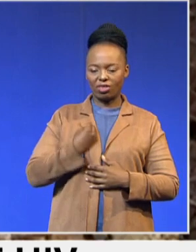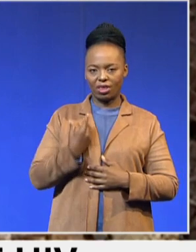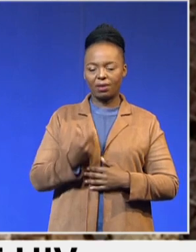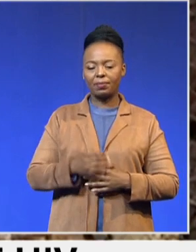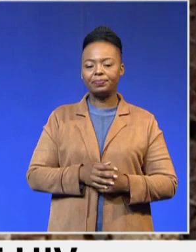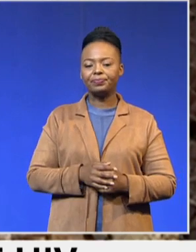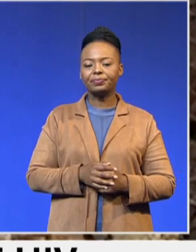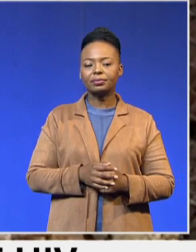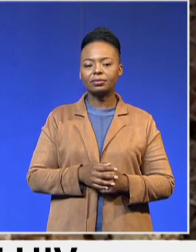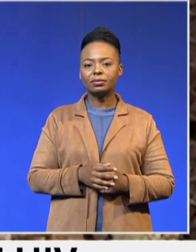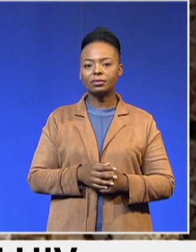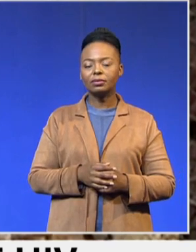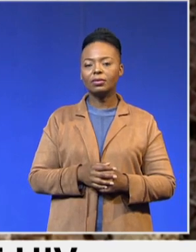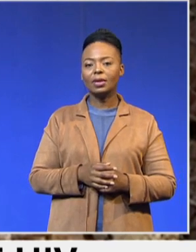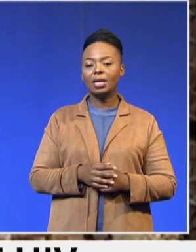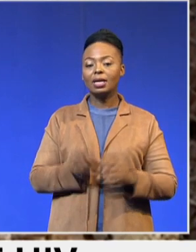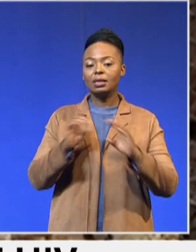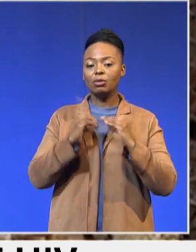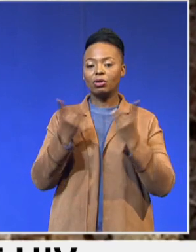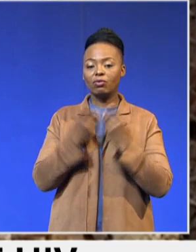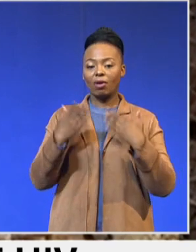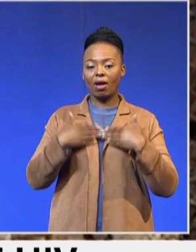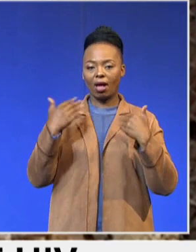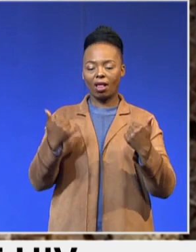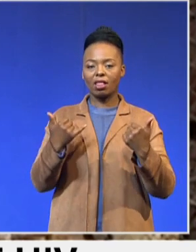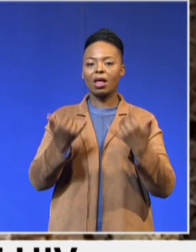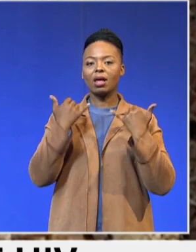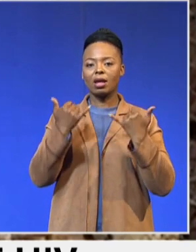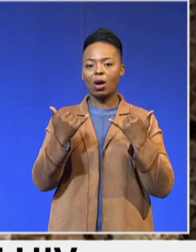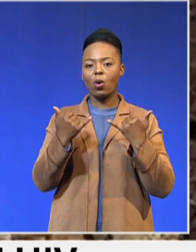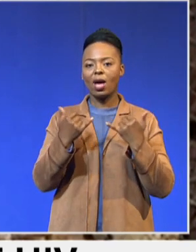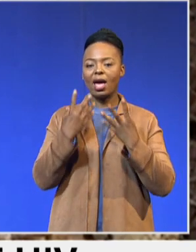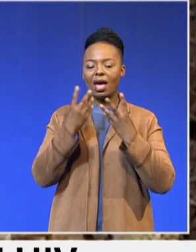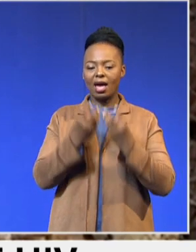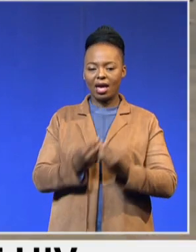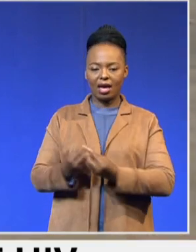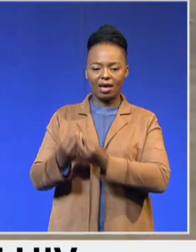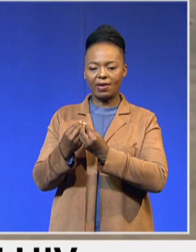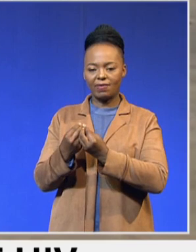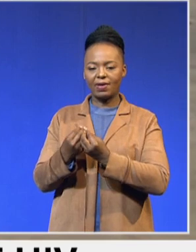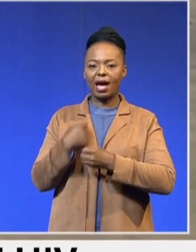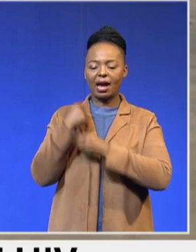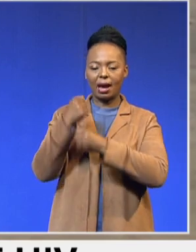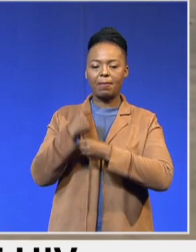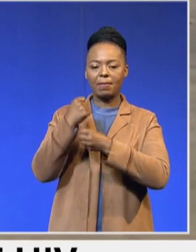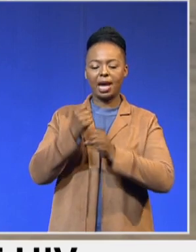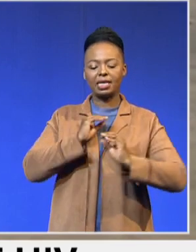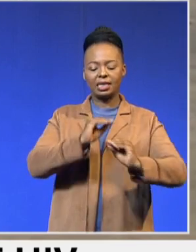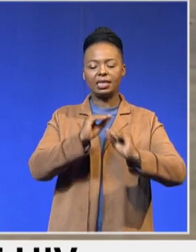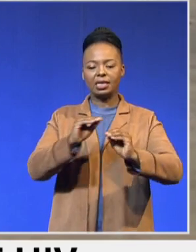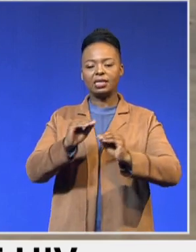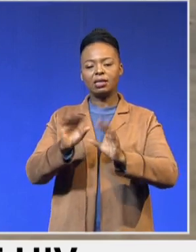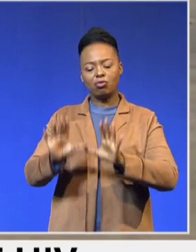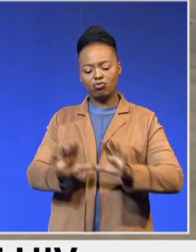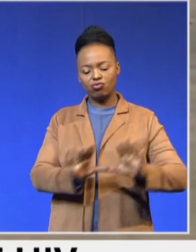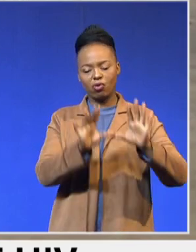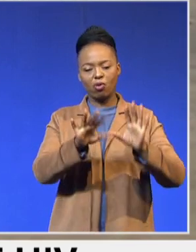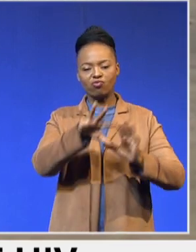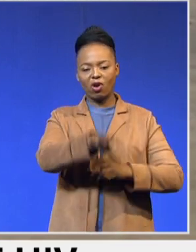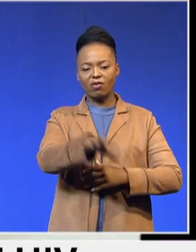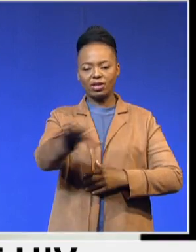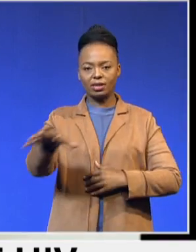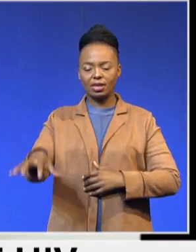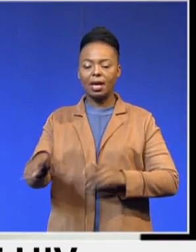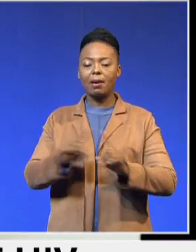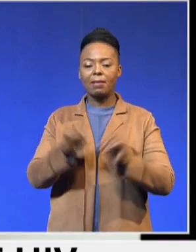The Northwest Department of Health is currently running campaigns across the province, but however agrees that more needs to be